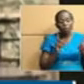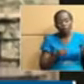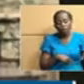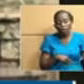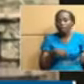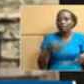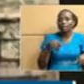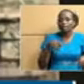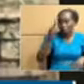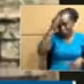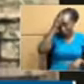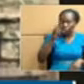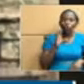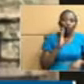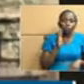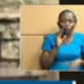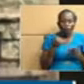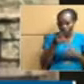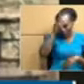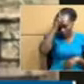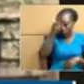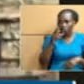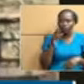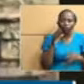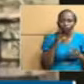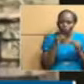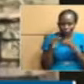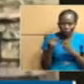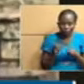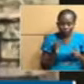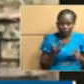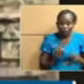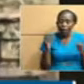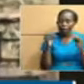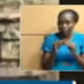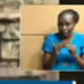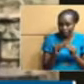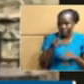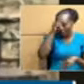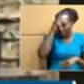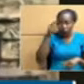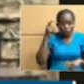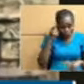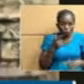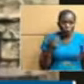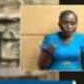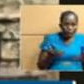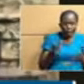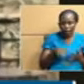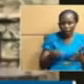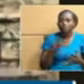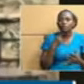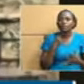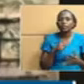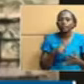gossip or the village talk, but when we have those luchicos meeting, we actually get to know which areas require social